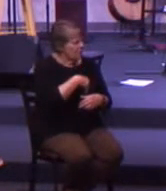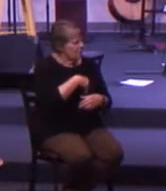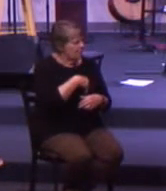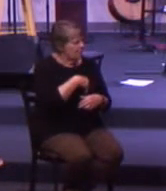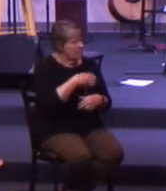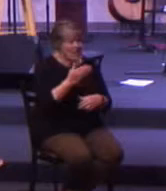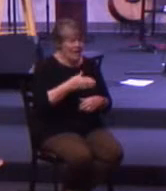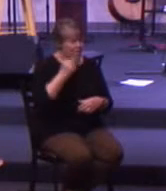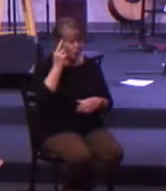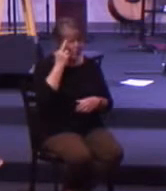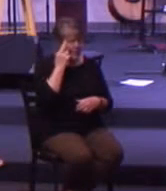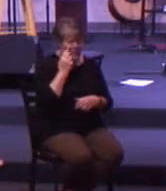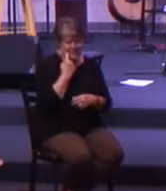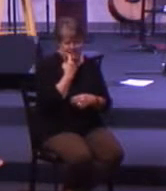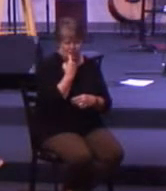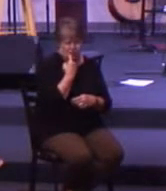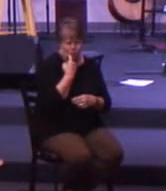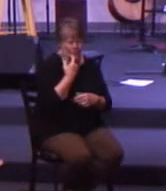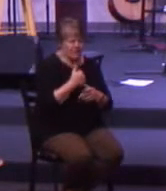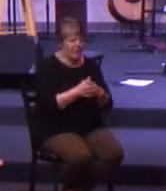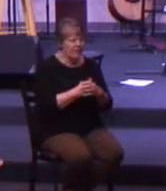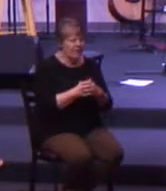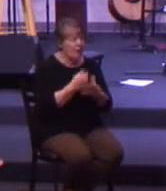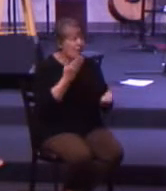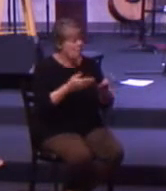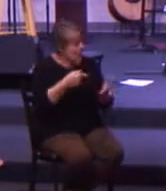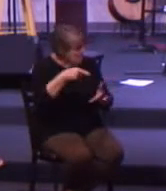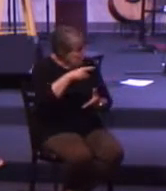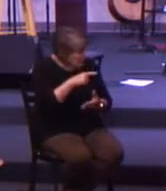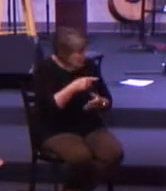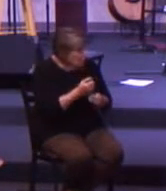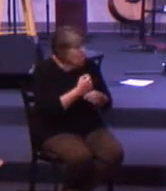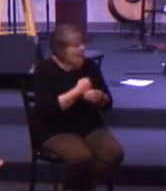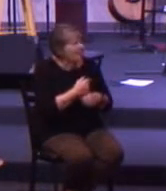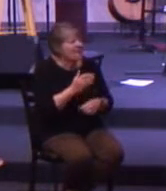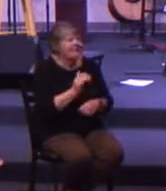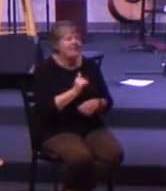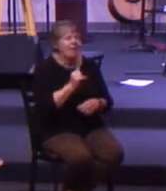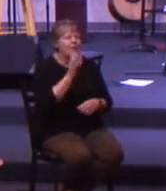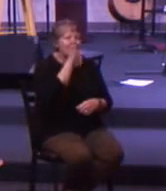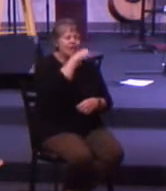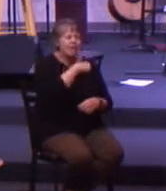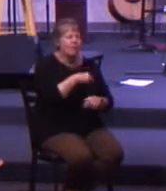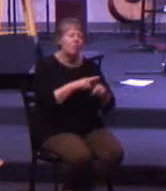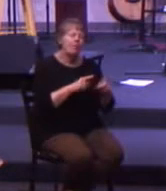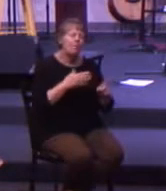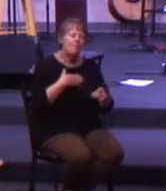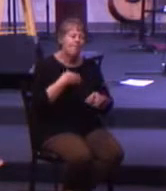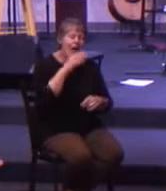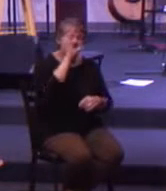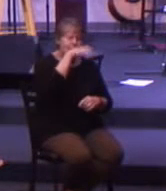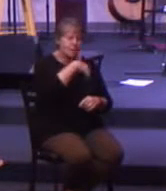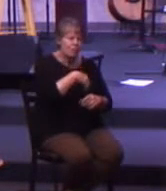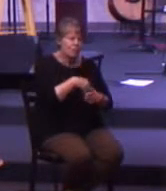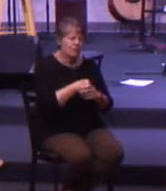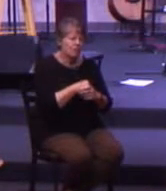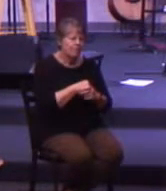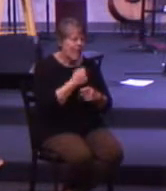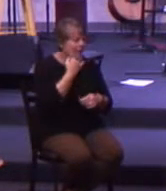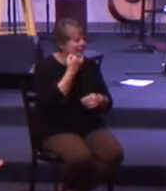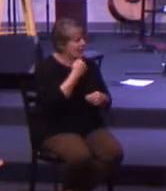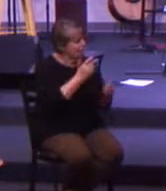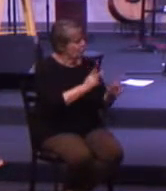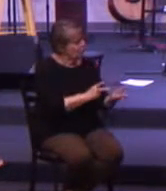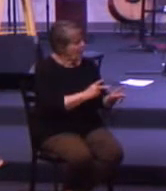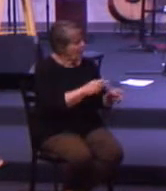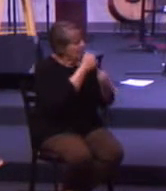life. And here's the assumption that I had. Maybe you had the same assumption, I don't know, but the assumption goes like this. So the Israelites, blessed by God,